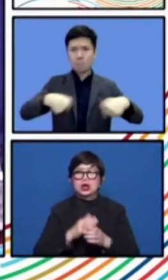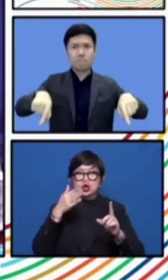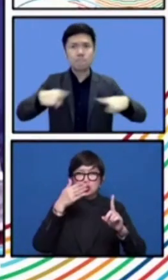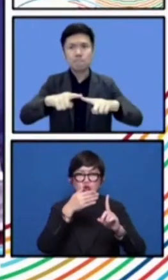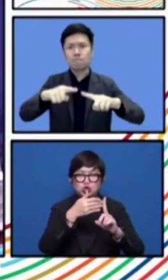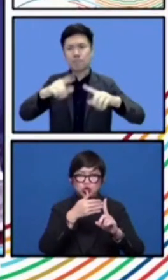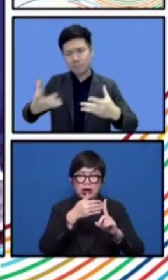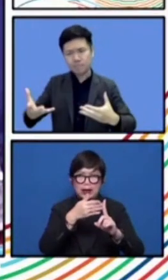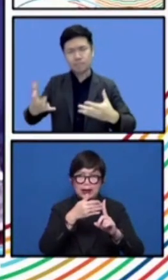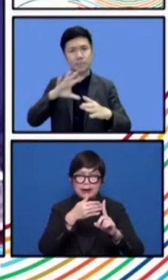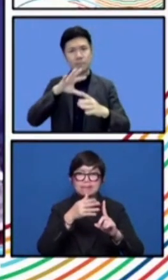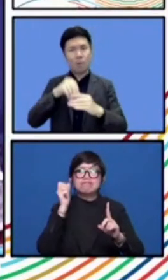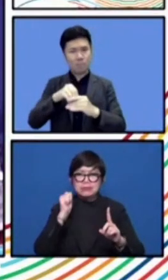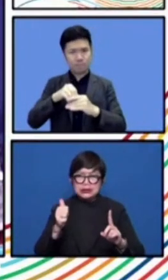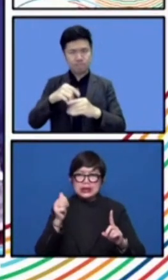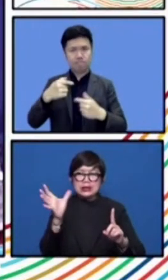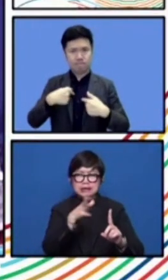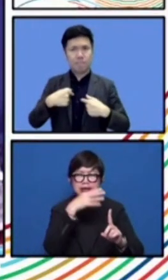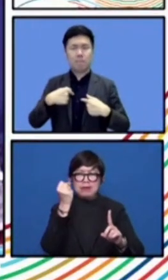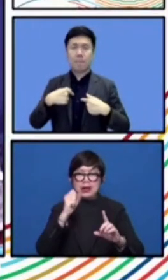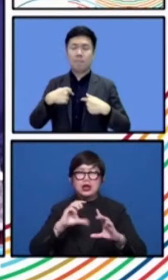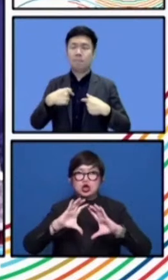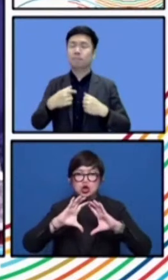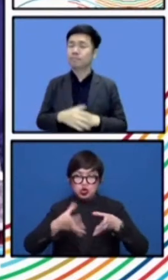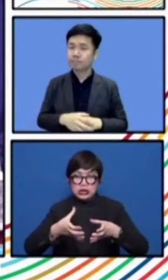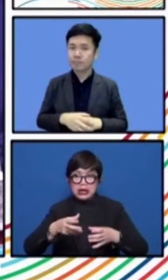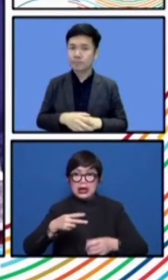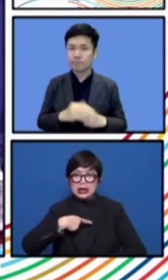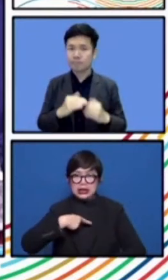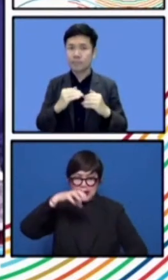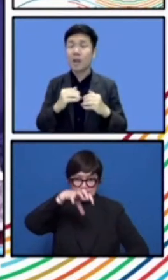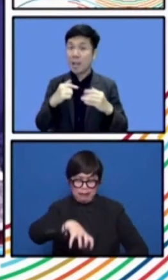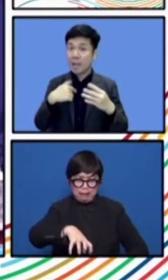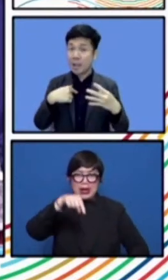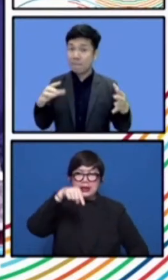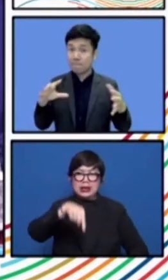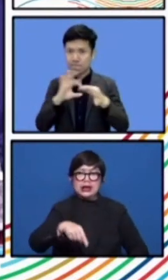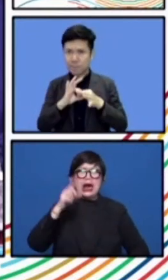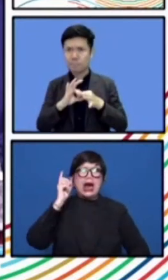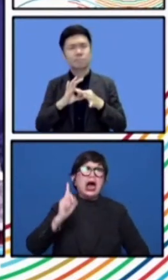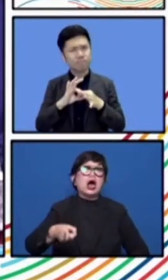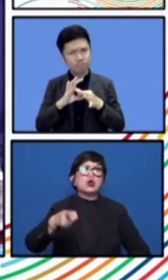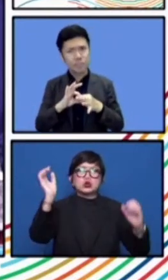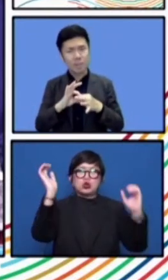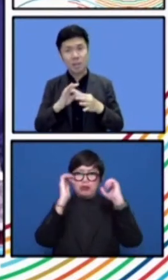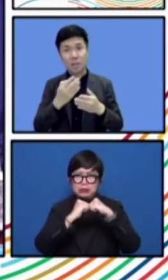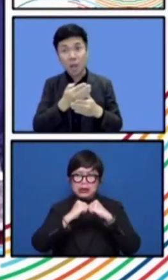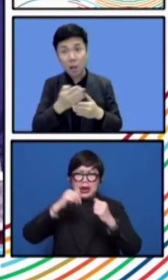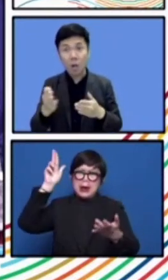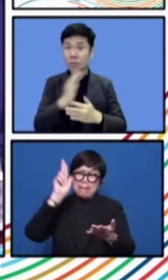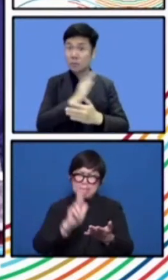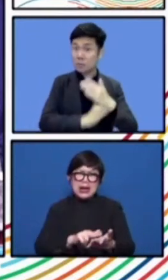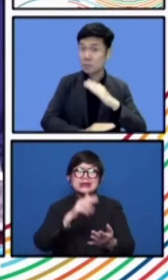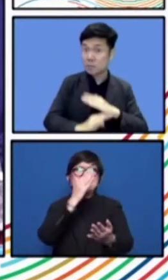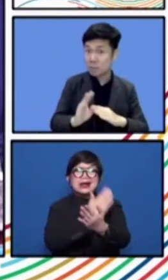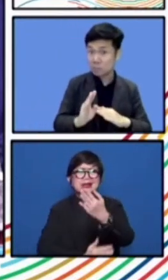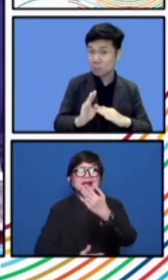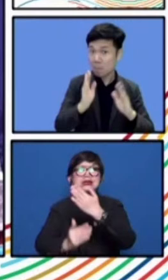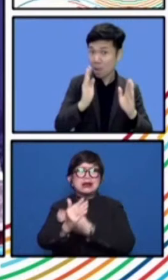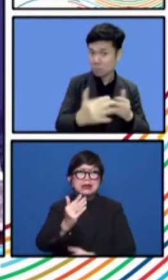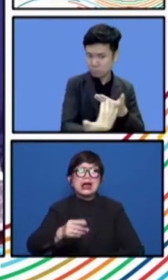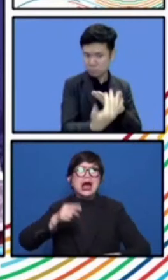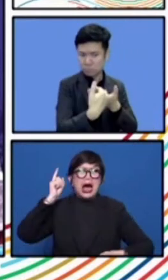in we are committed to making sure that people with disabilities are engaged and